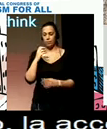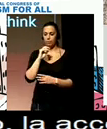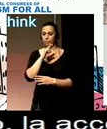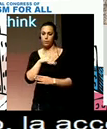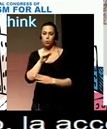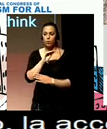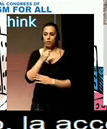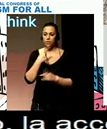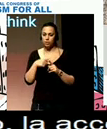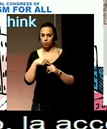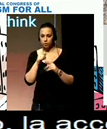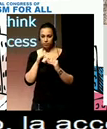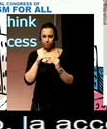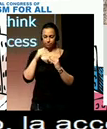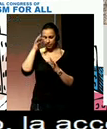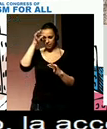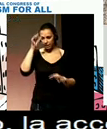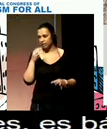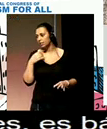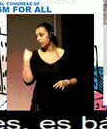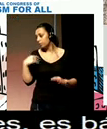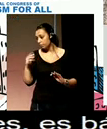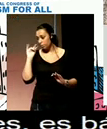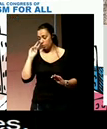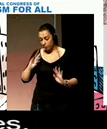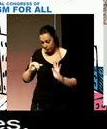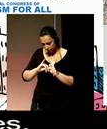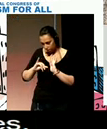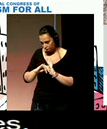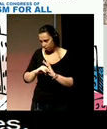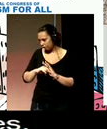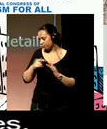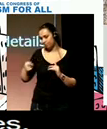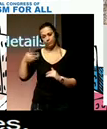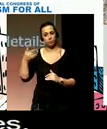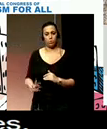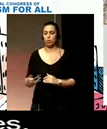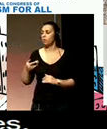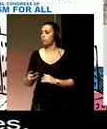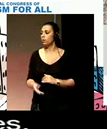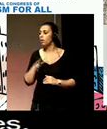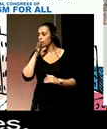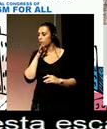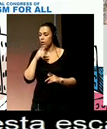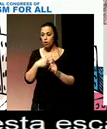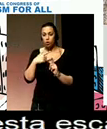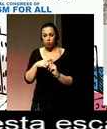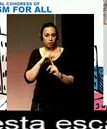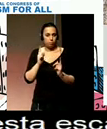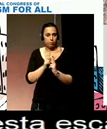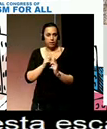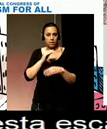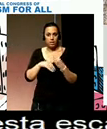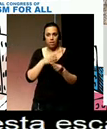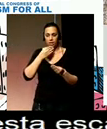details, really. It's a details discipline. In this closed level, details are